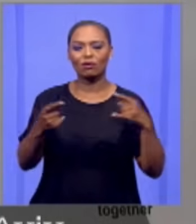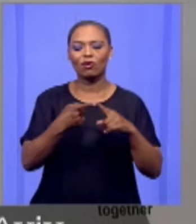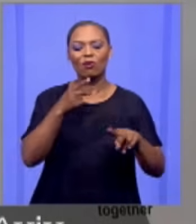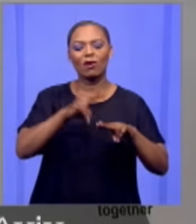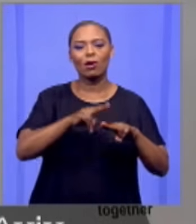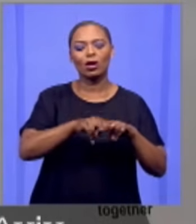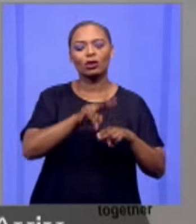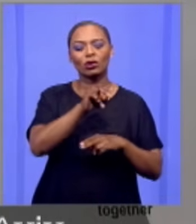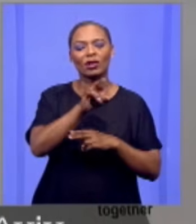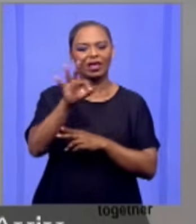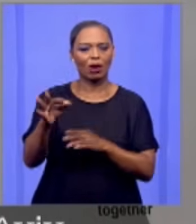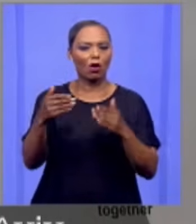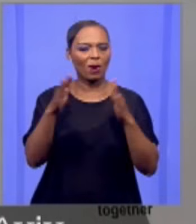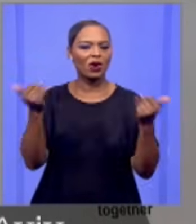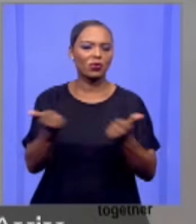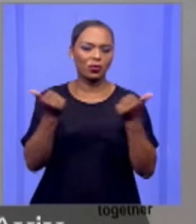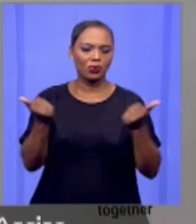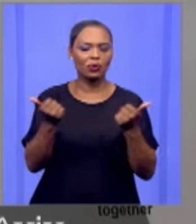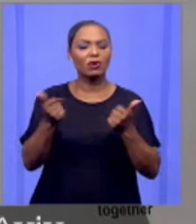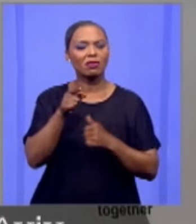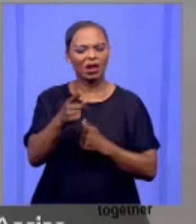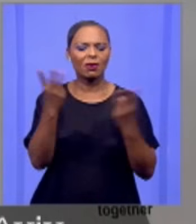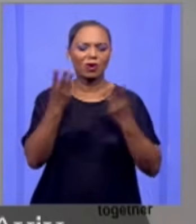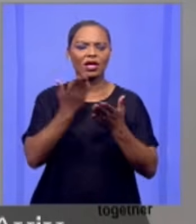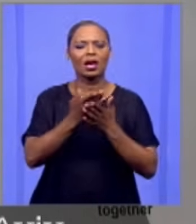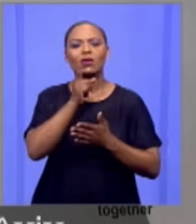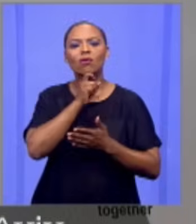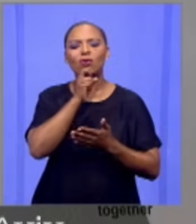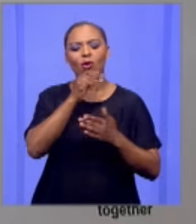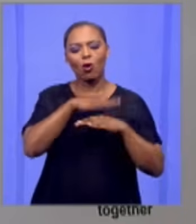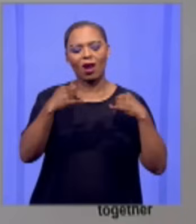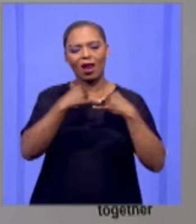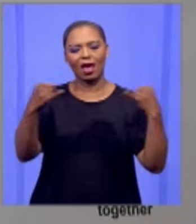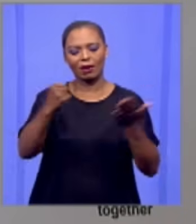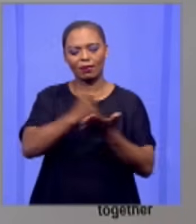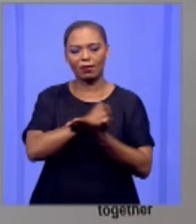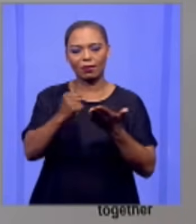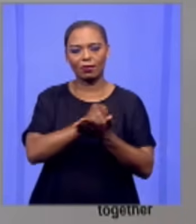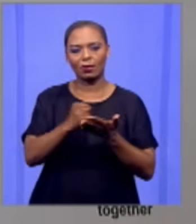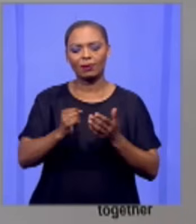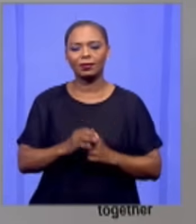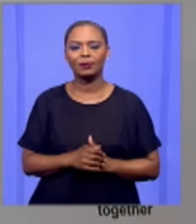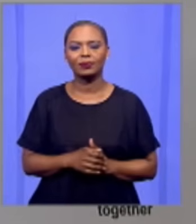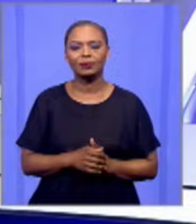2023, and citizens are urged to use this facility to register or update their details.